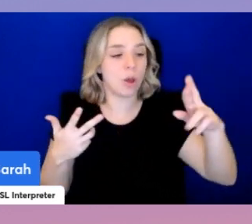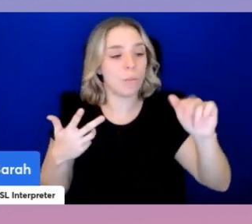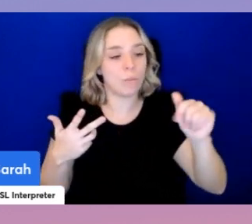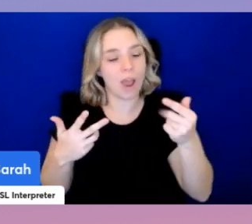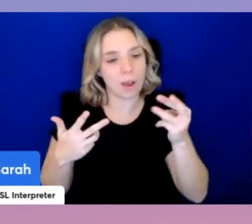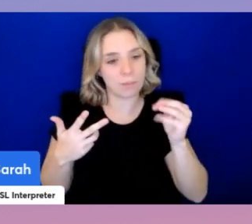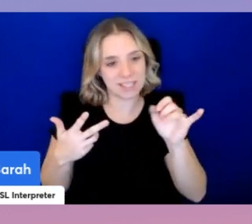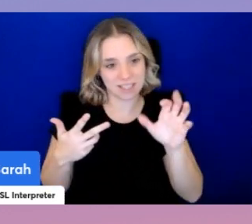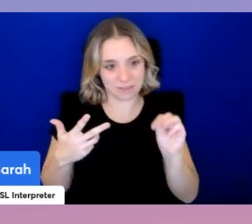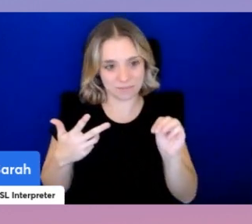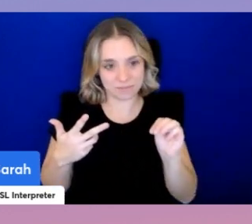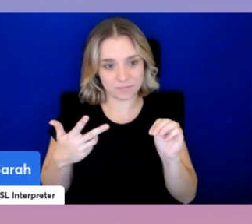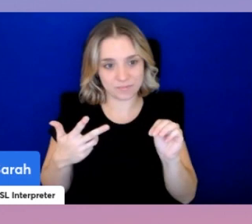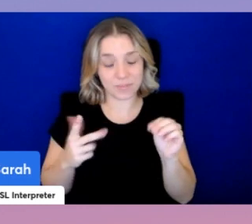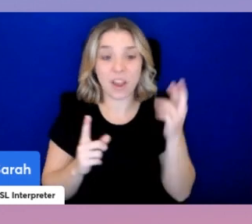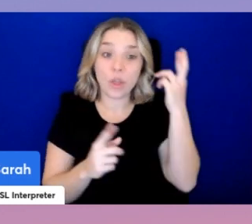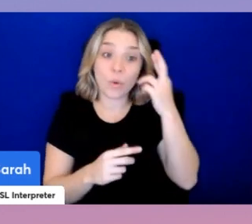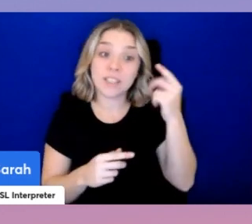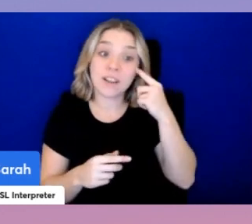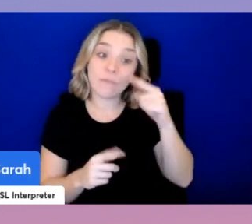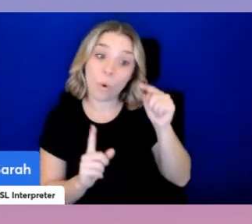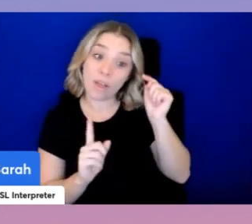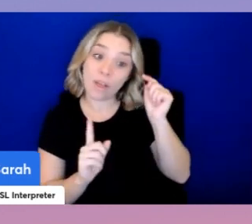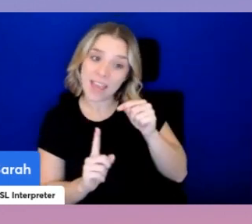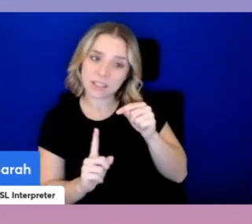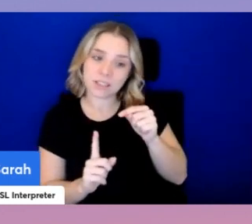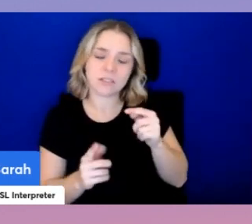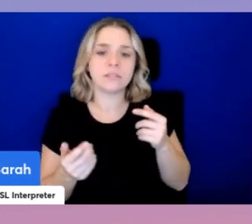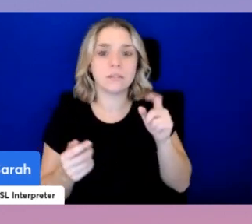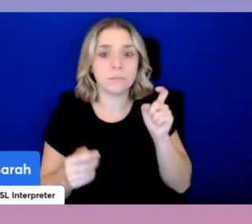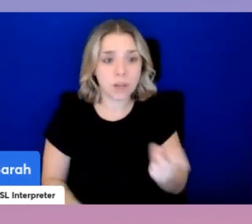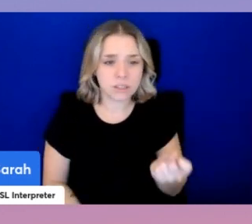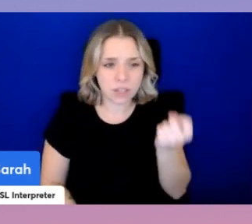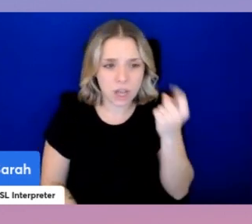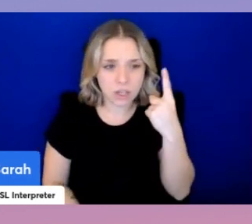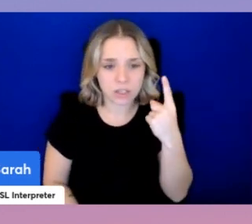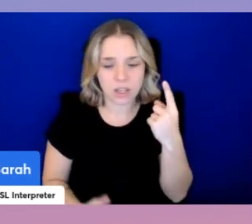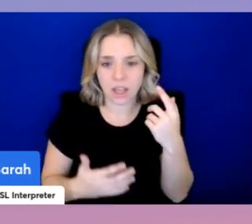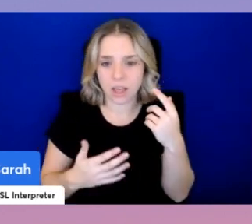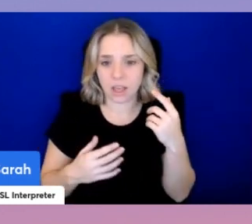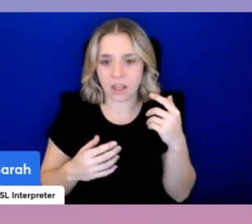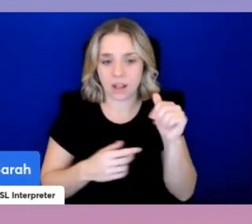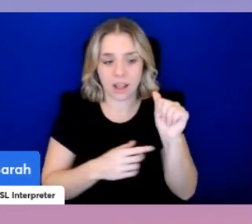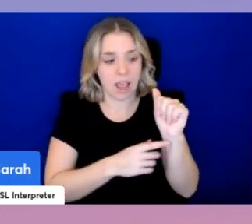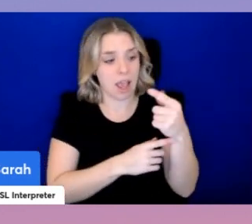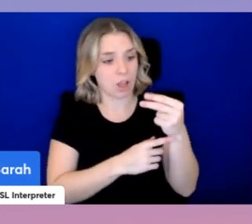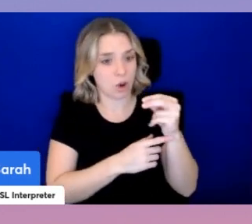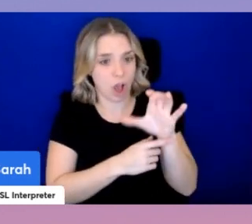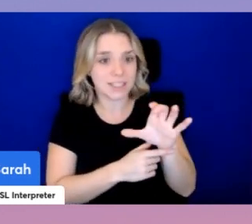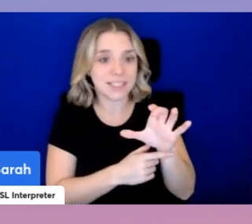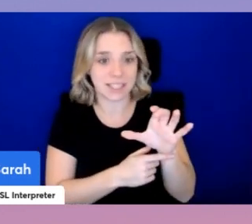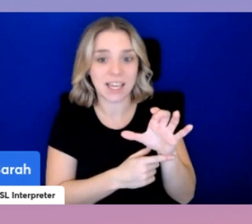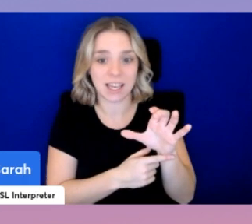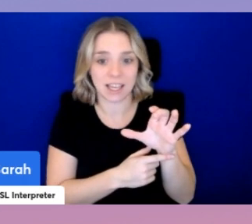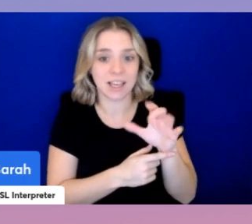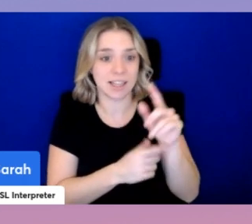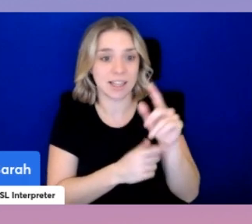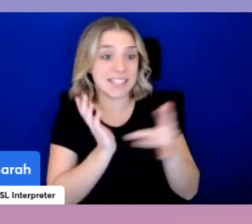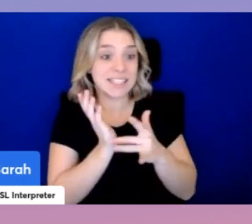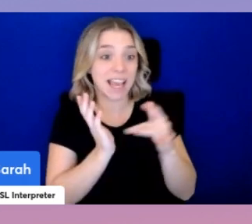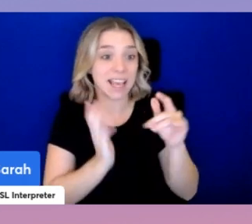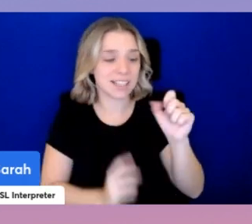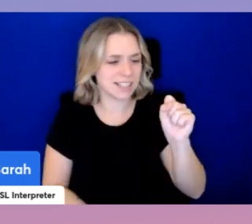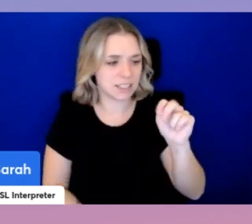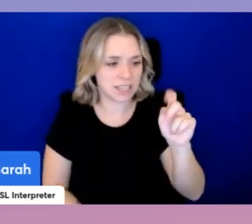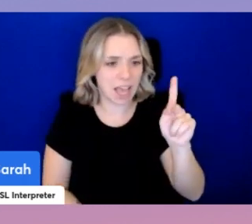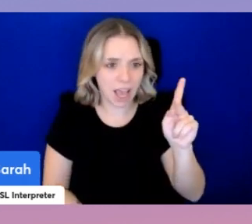reason of this principle help us to understand about the agnostic tech stack. It's pretty meaningful, and